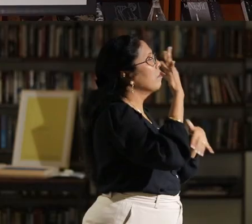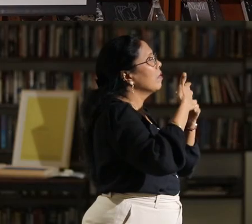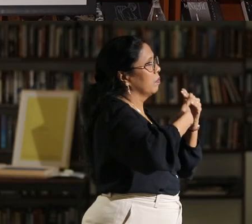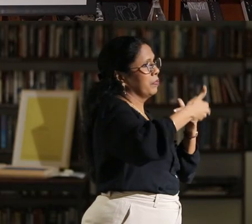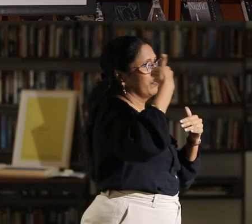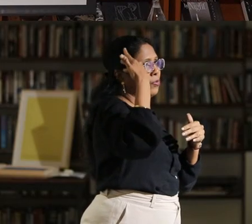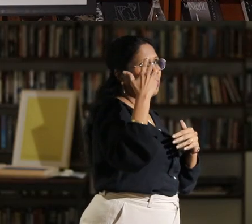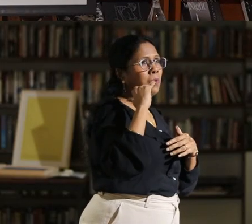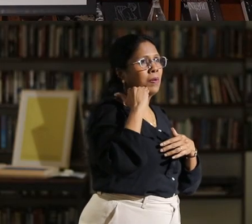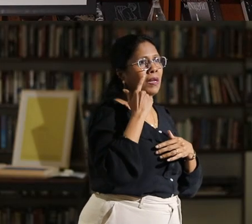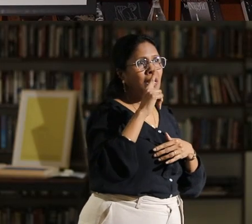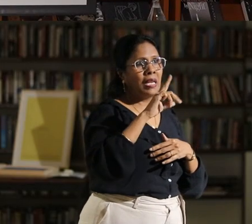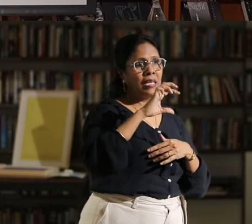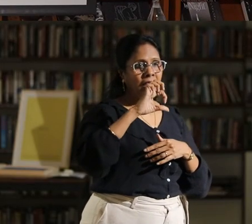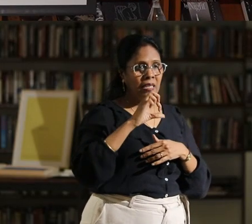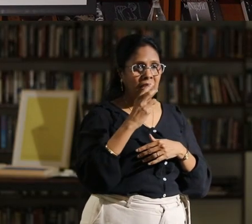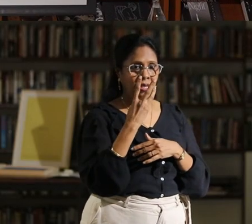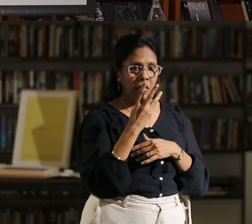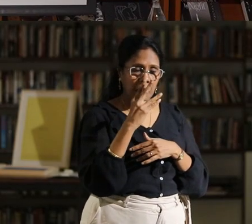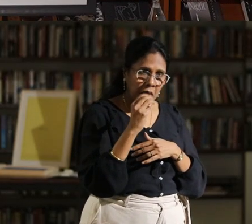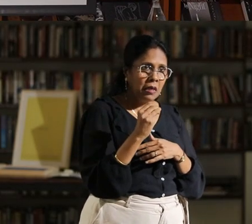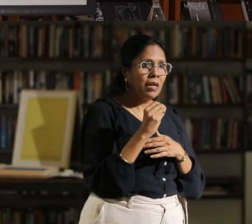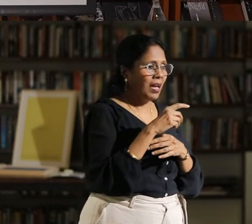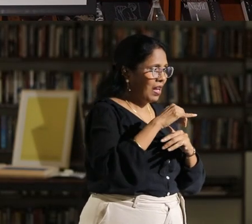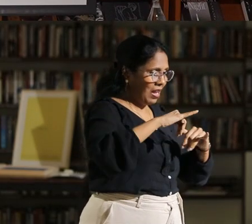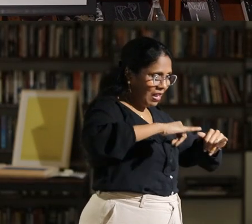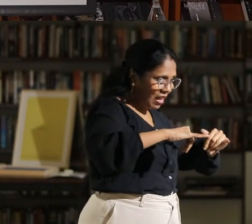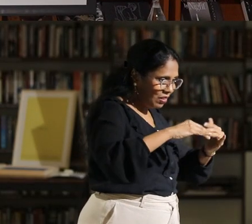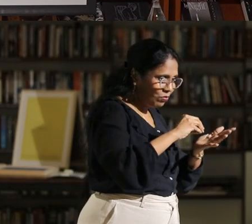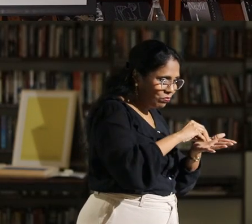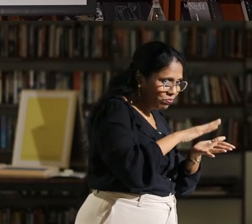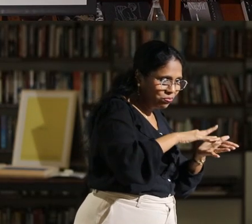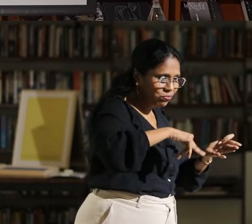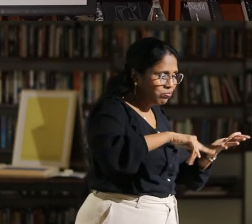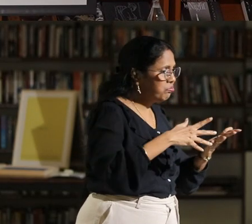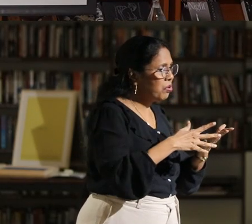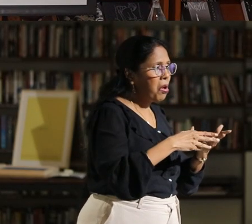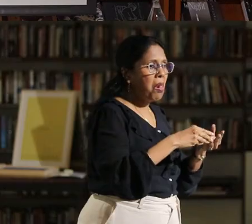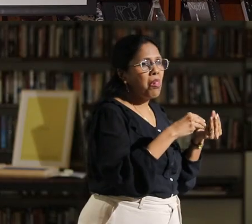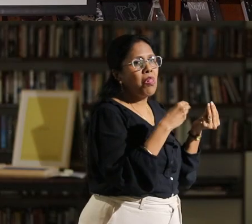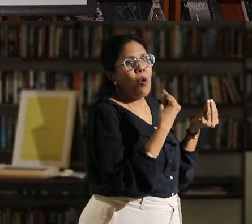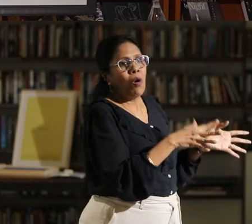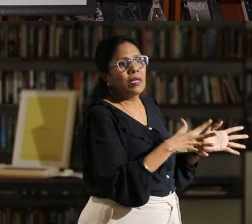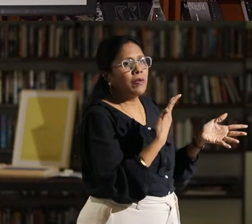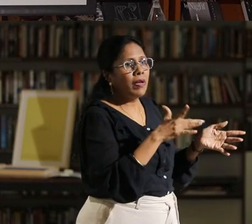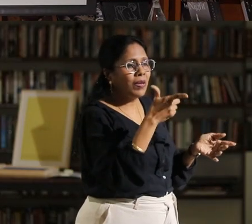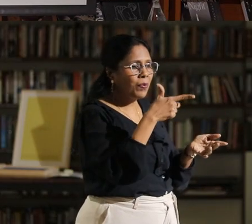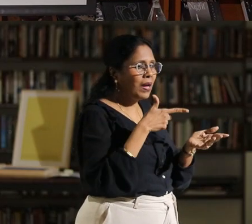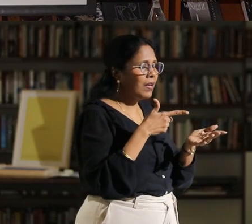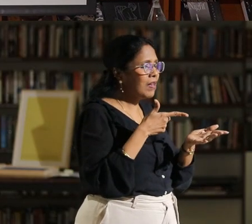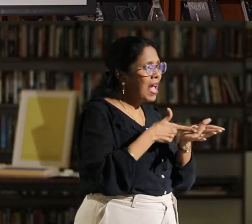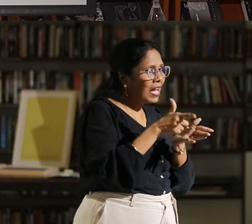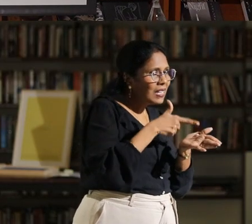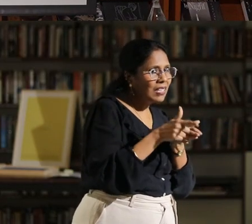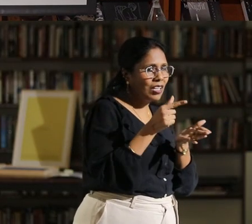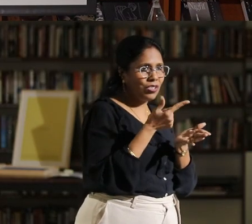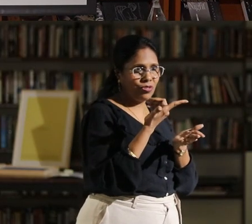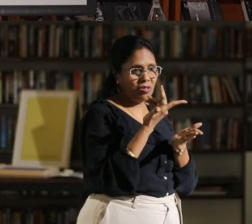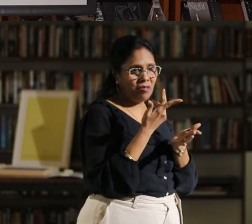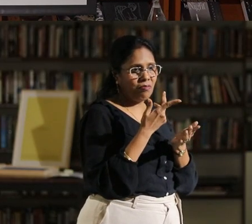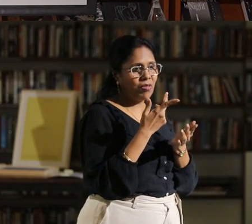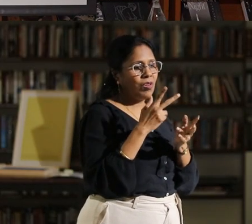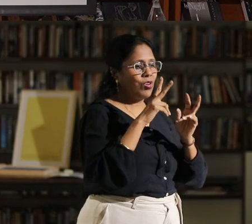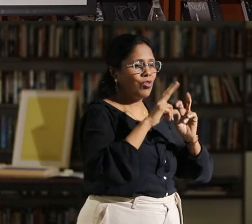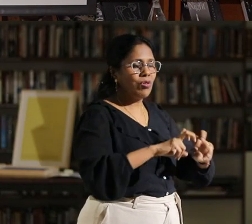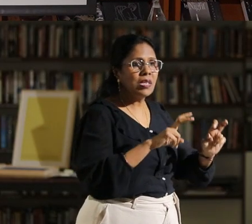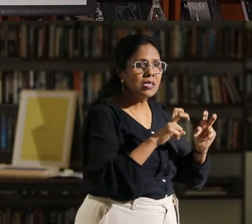1930 because the Indian Agriculture Research Institute, agriculture research in Delhi needs farmland. So they took